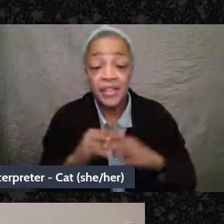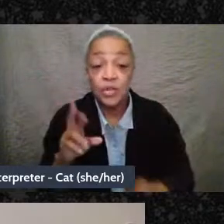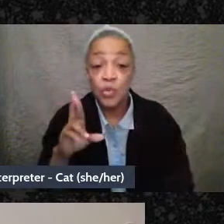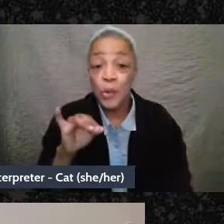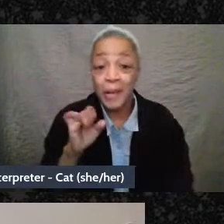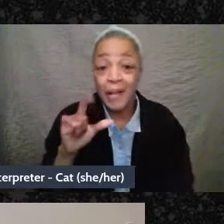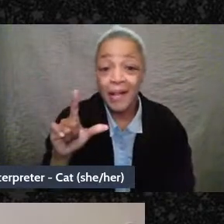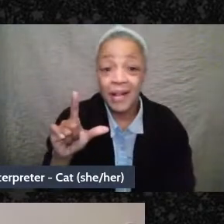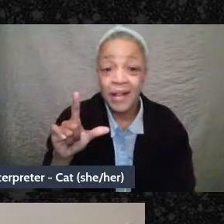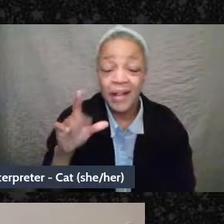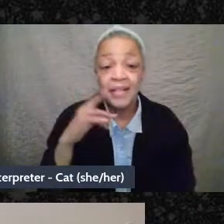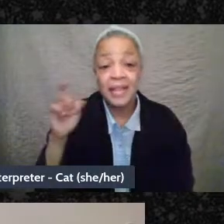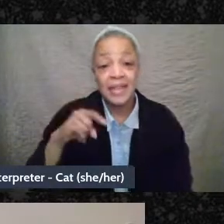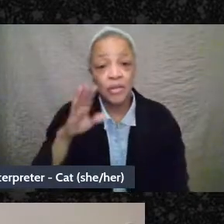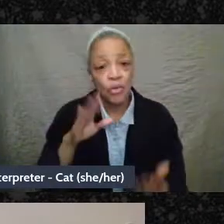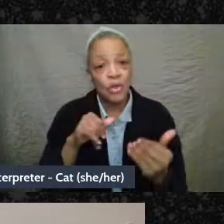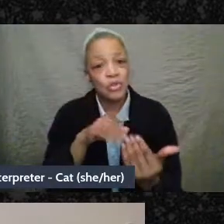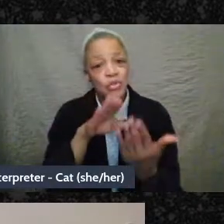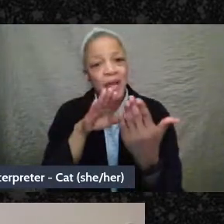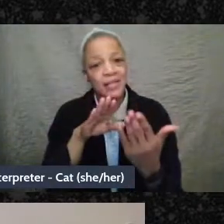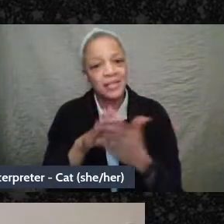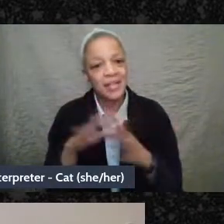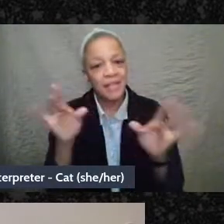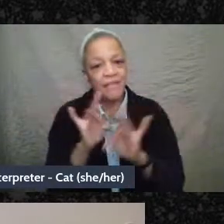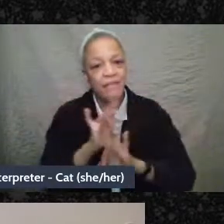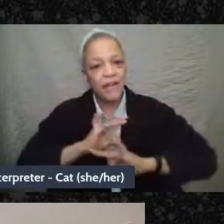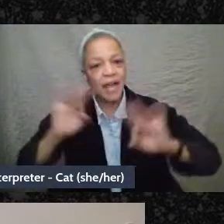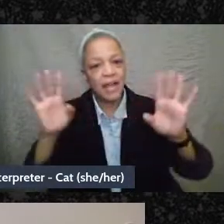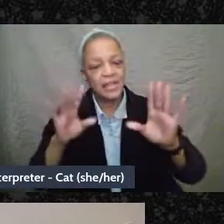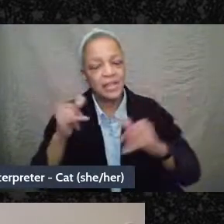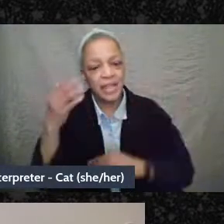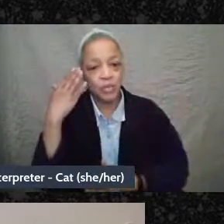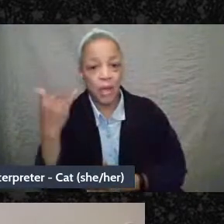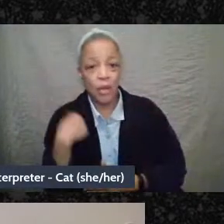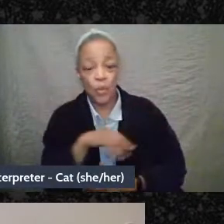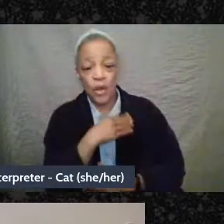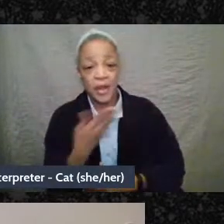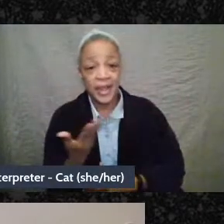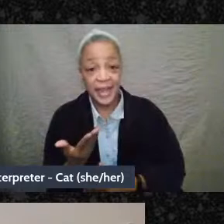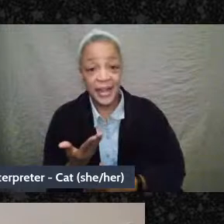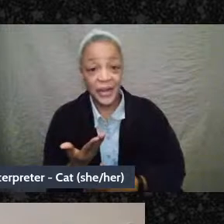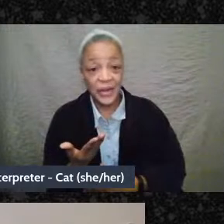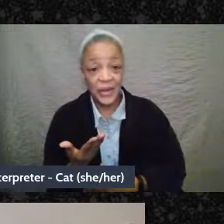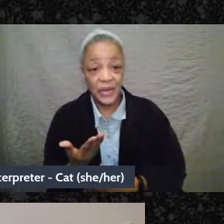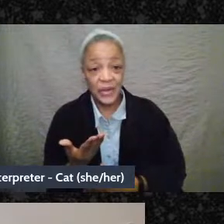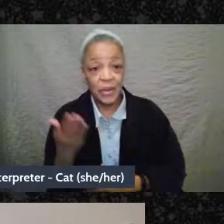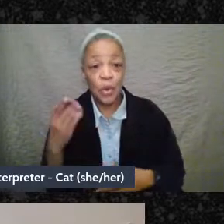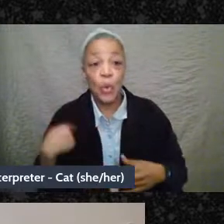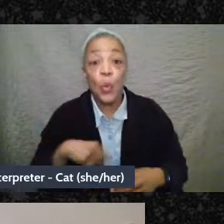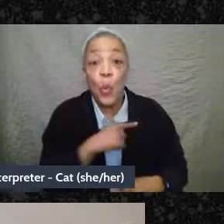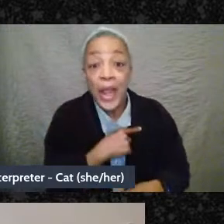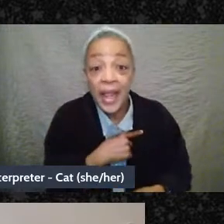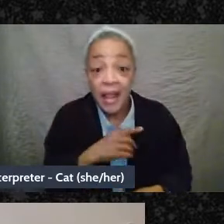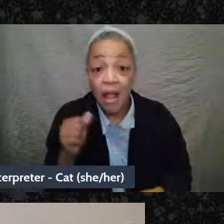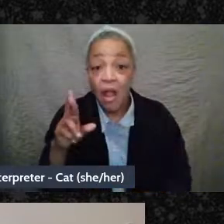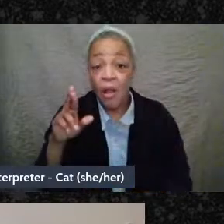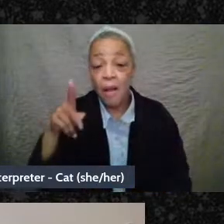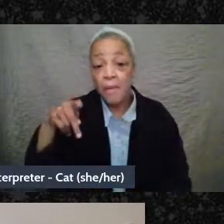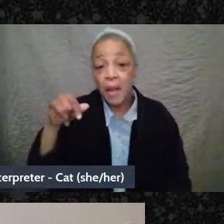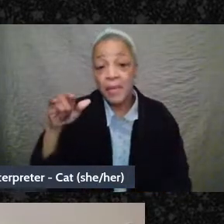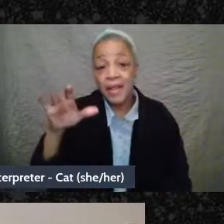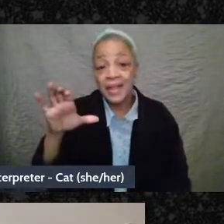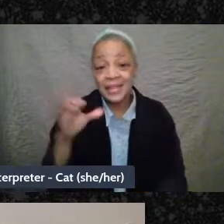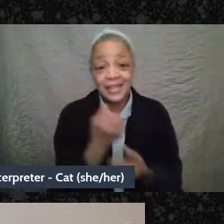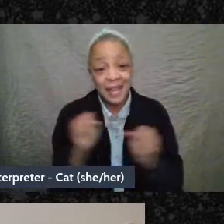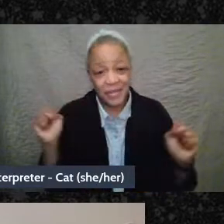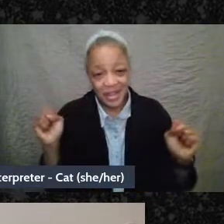need to address that violence is what we are here for. So we are the public safety, the people who are actually trying to create public